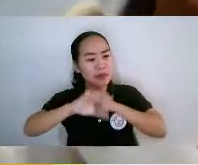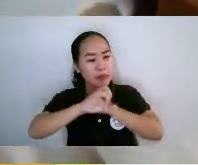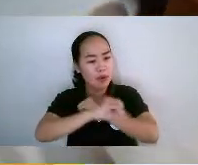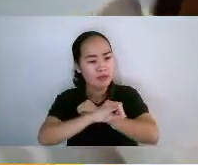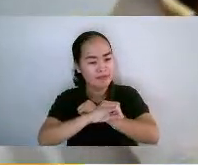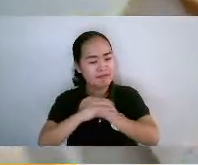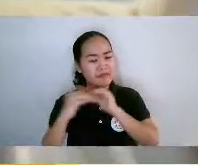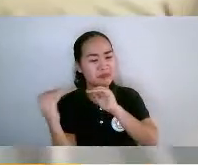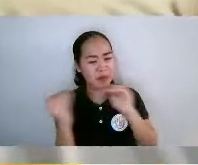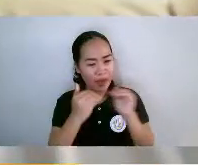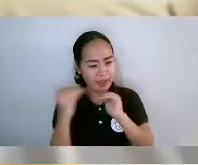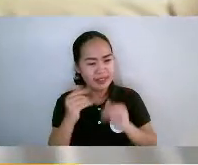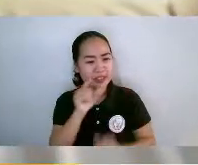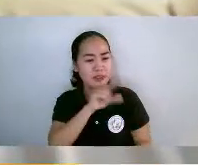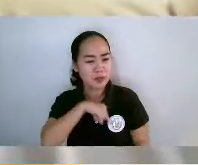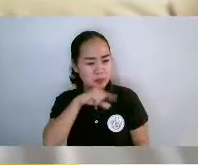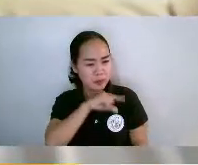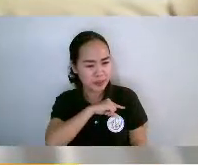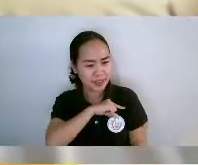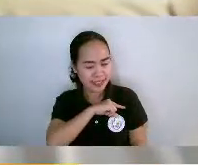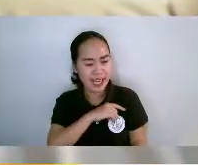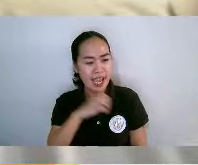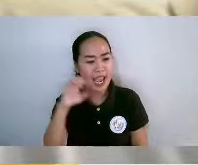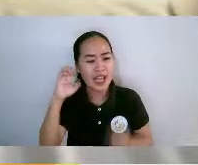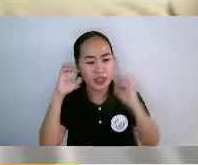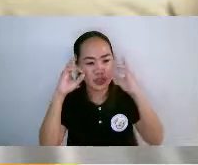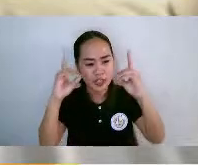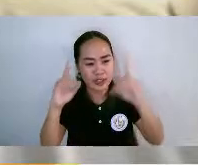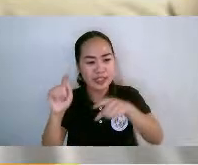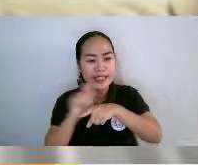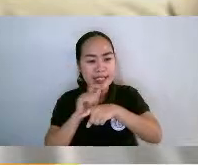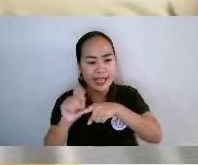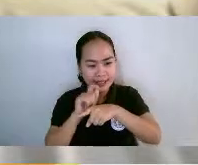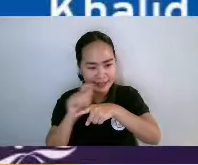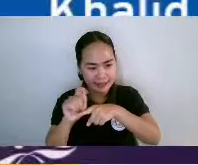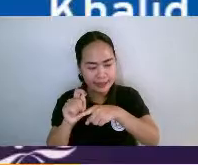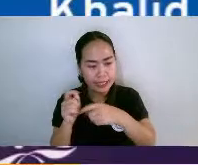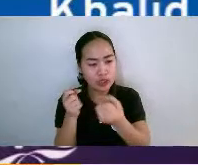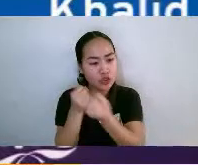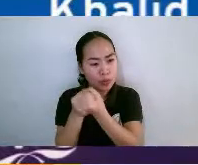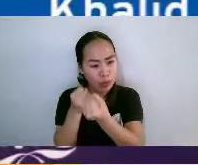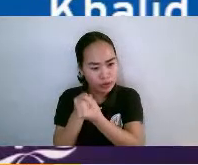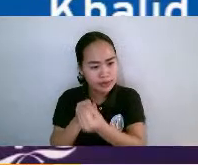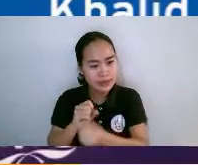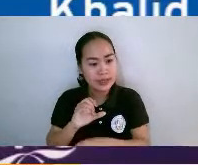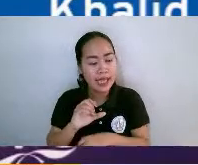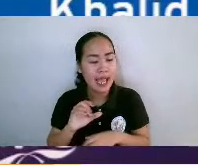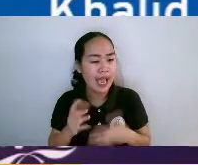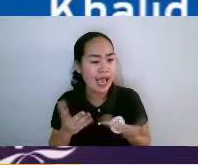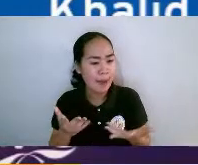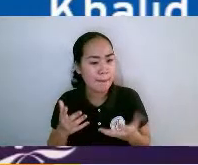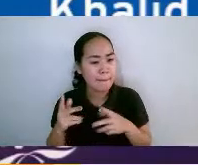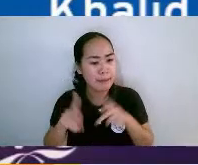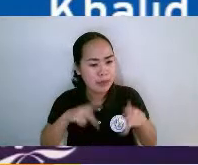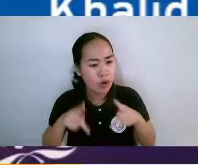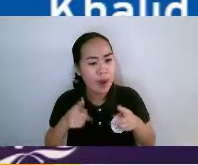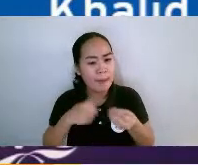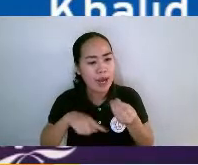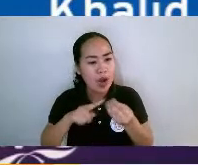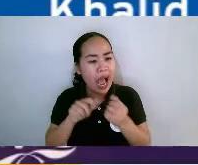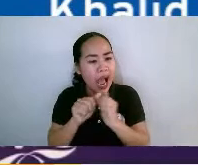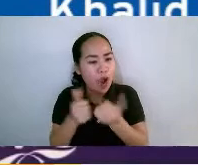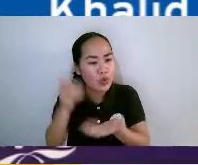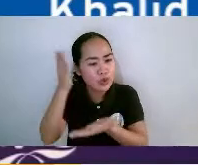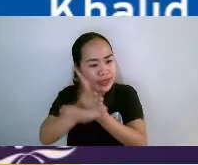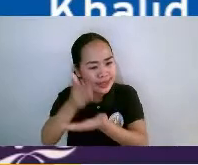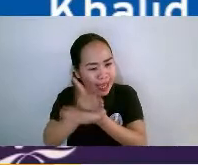and training and assist partners in protecting them from cyber sex, online abuse, which